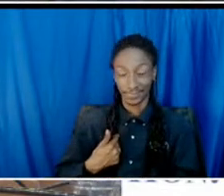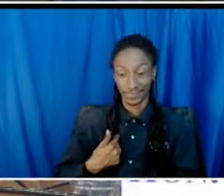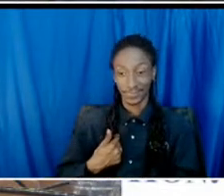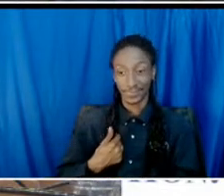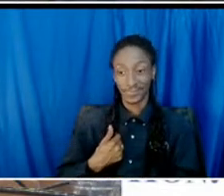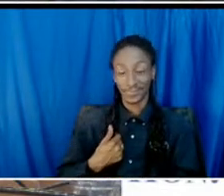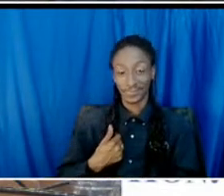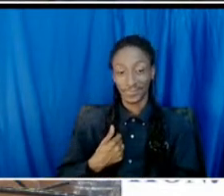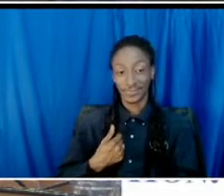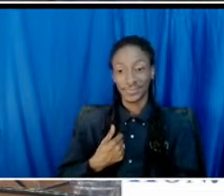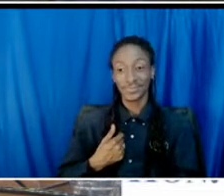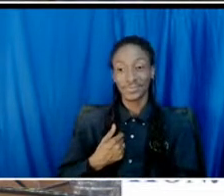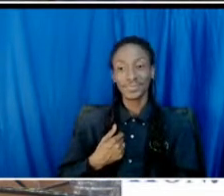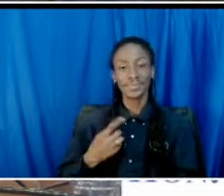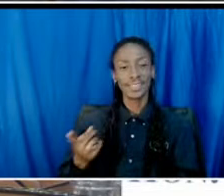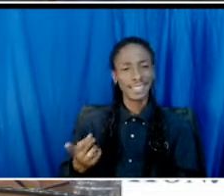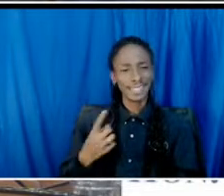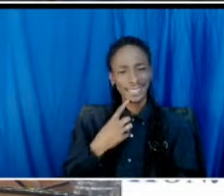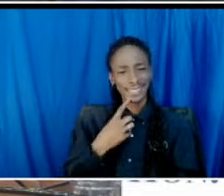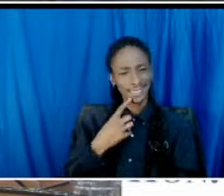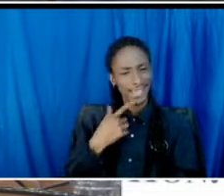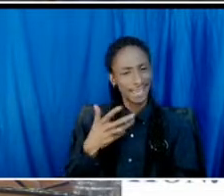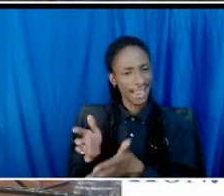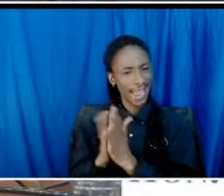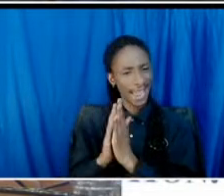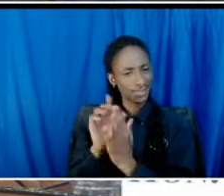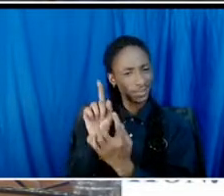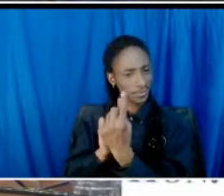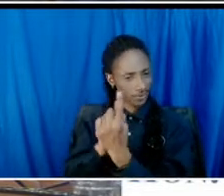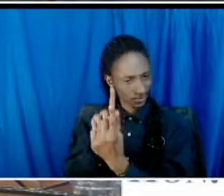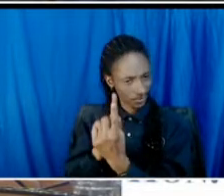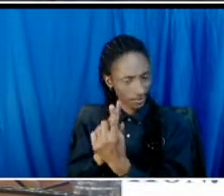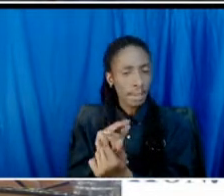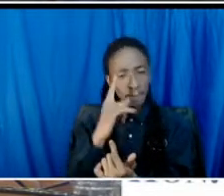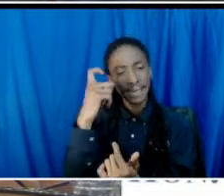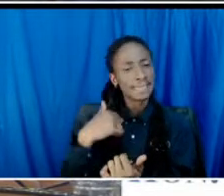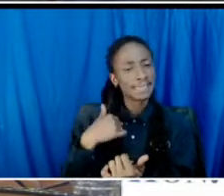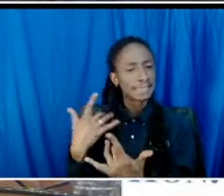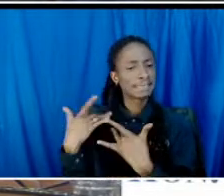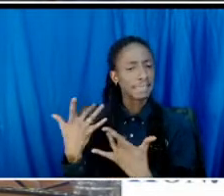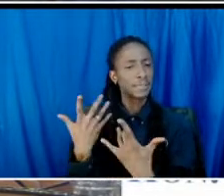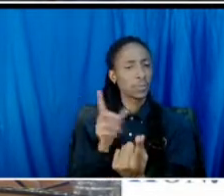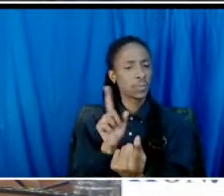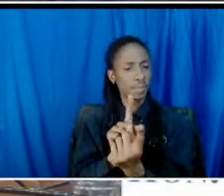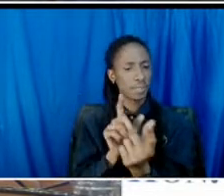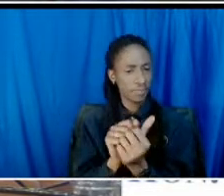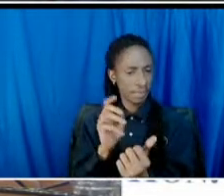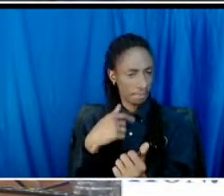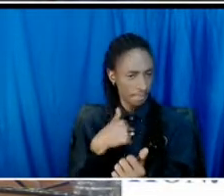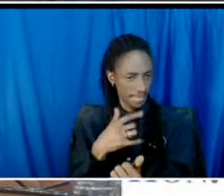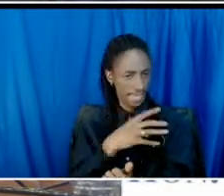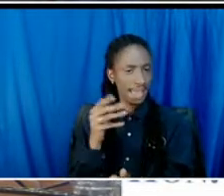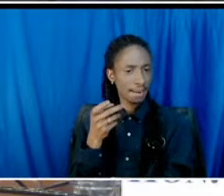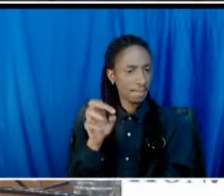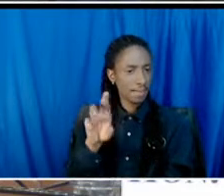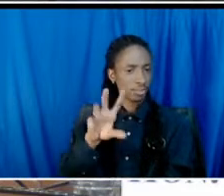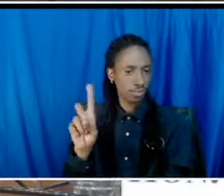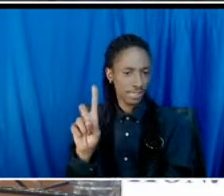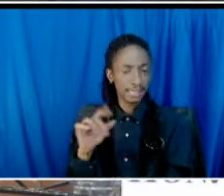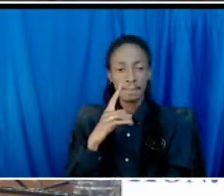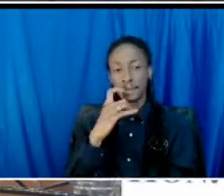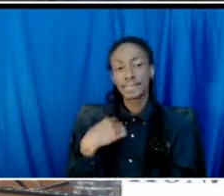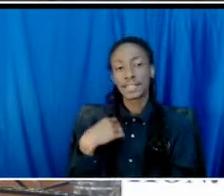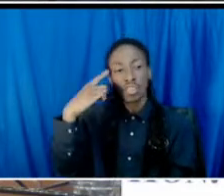he said that he had asked to see me alone, because usually he had met with me and Mr. Donahue, because he thought it would be appropriate in light of